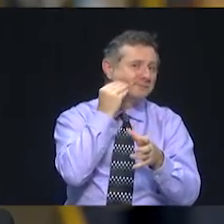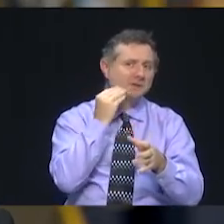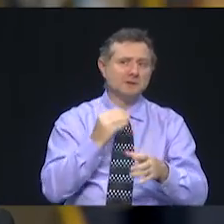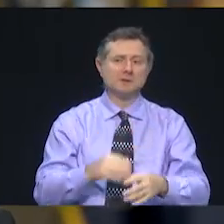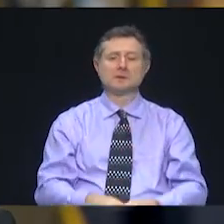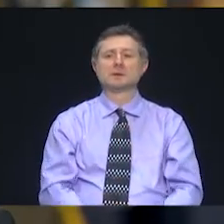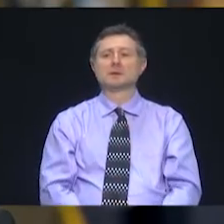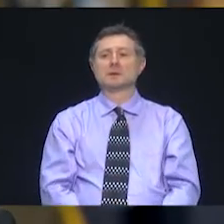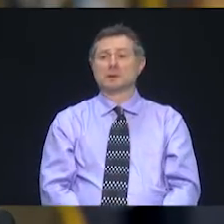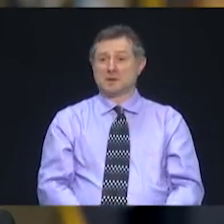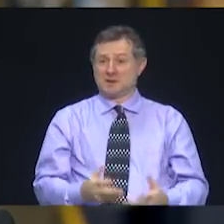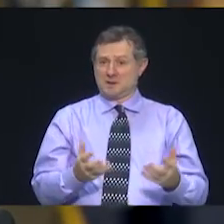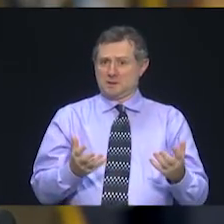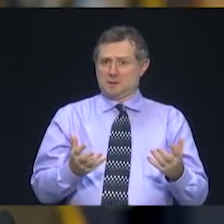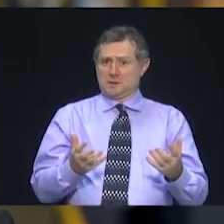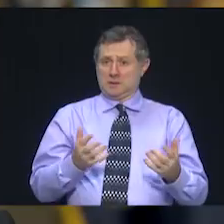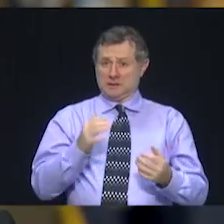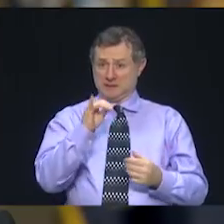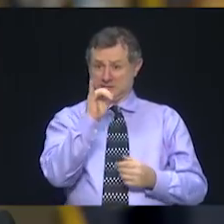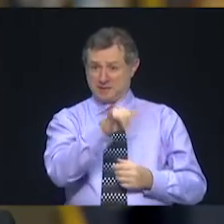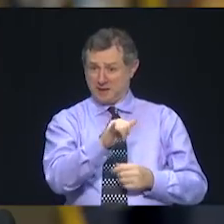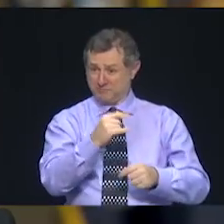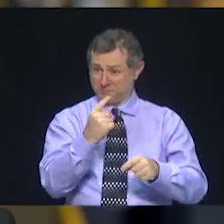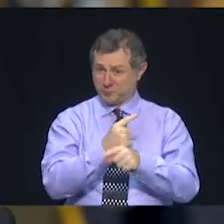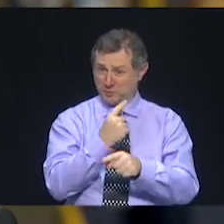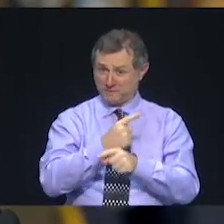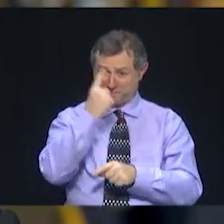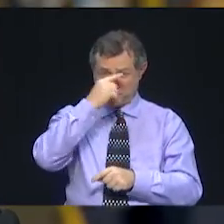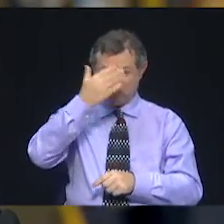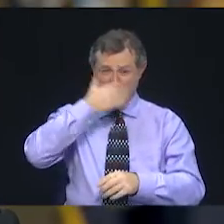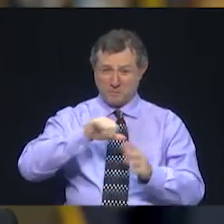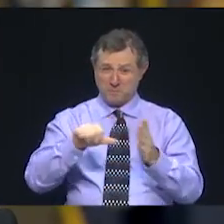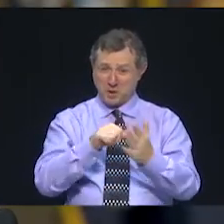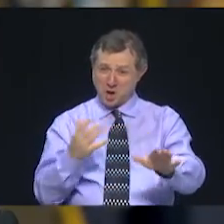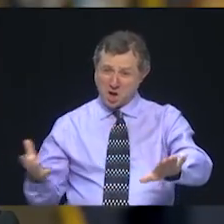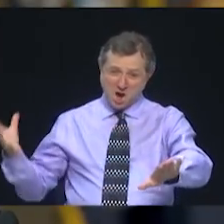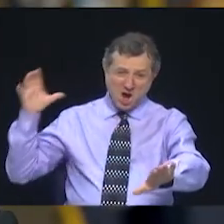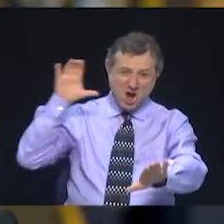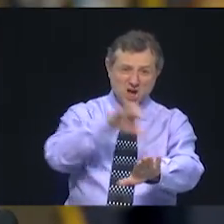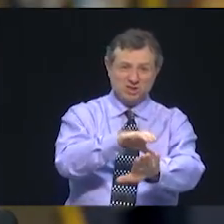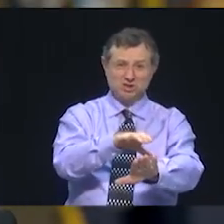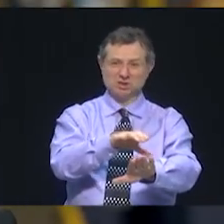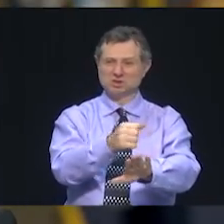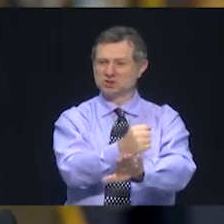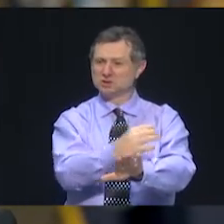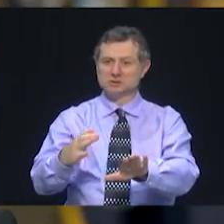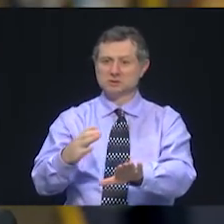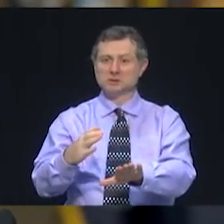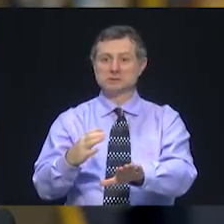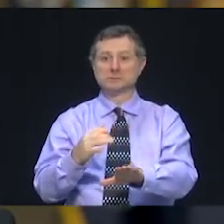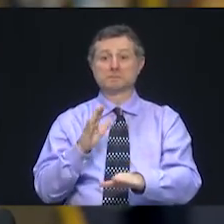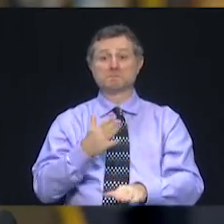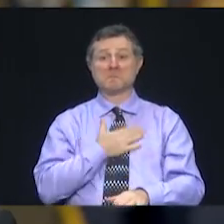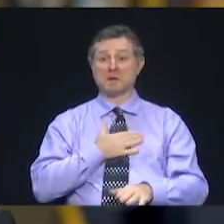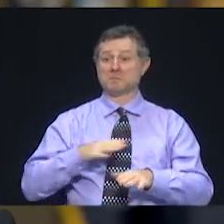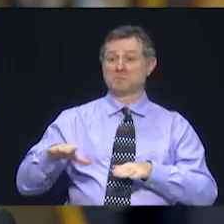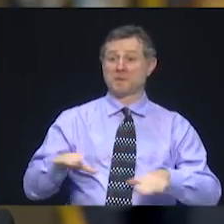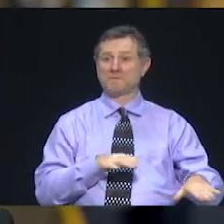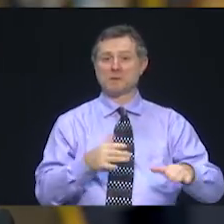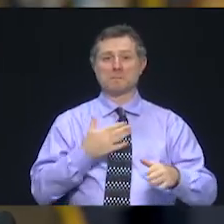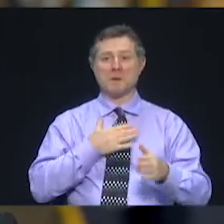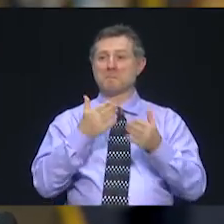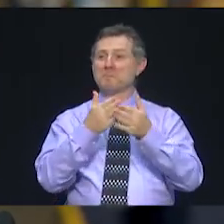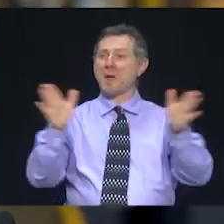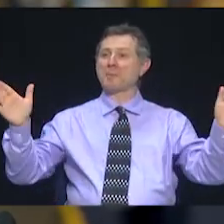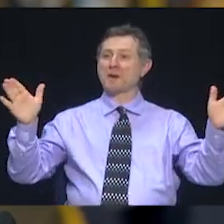That is not front page news. I've been making the same gesture in public all